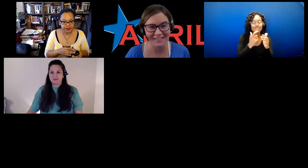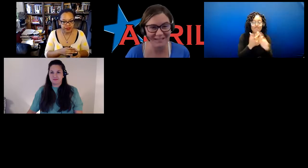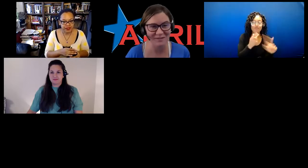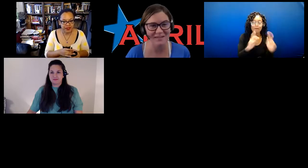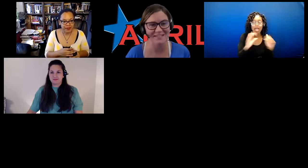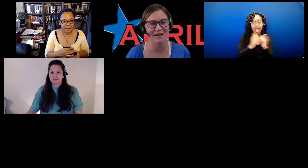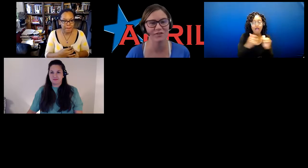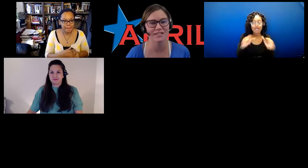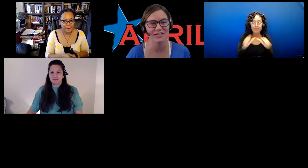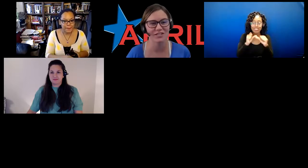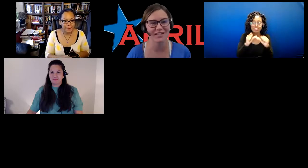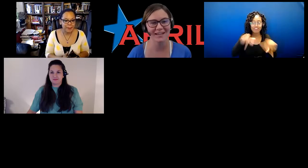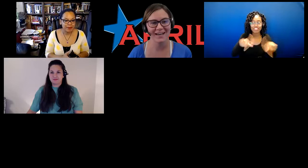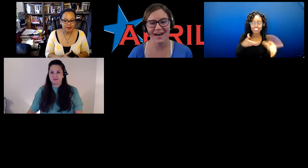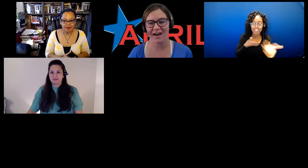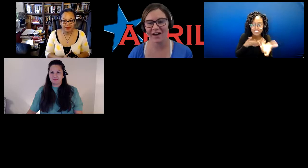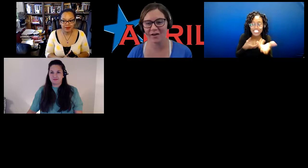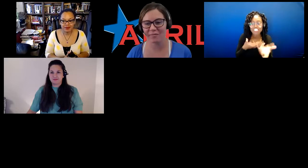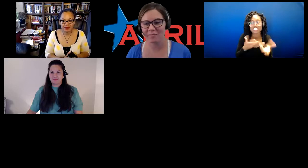we continue this conversation?